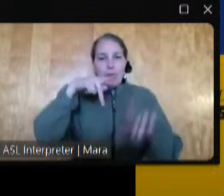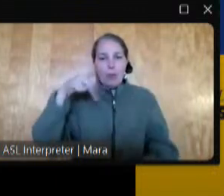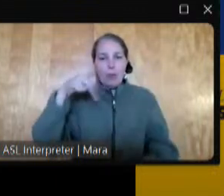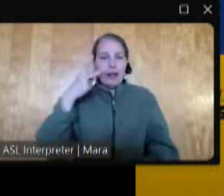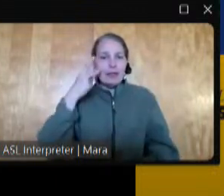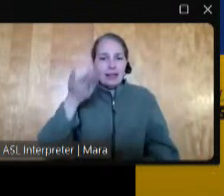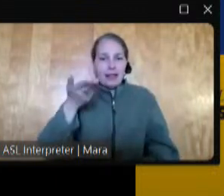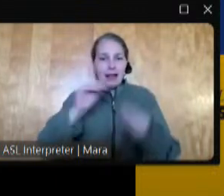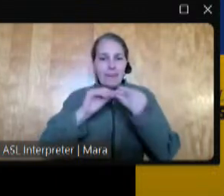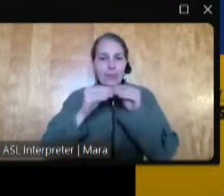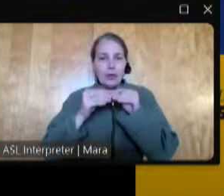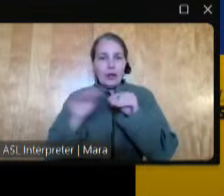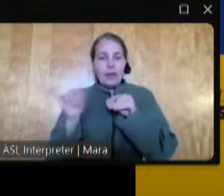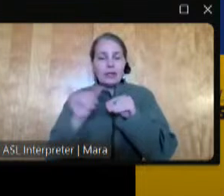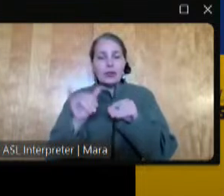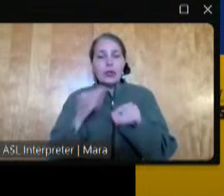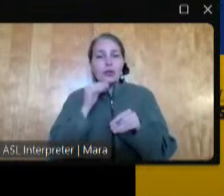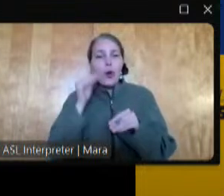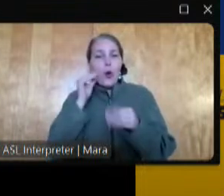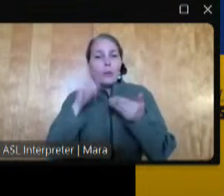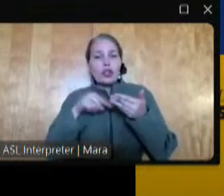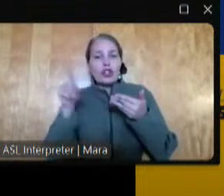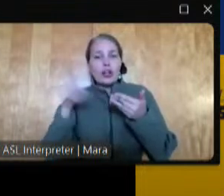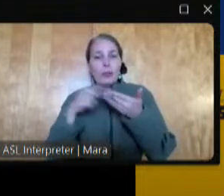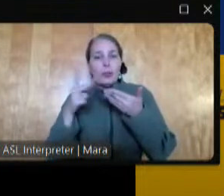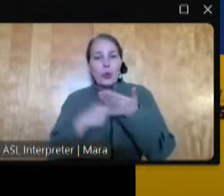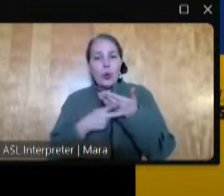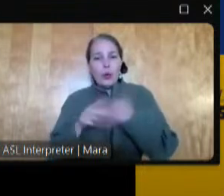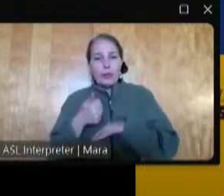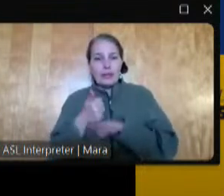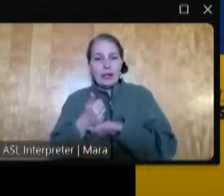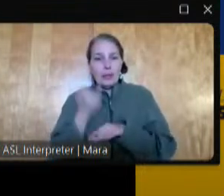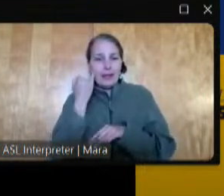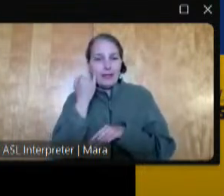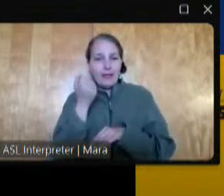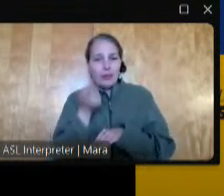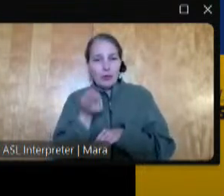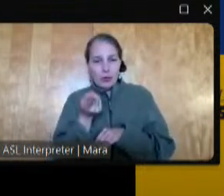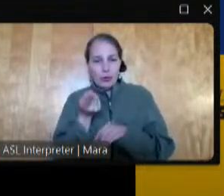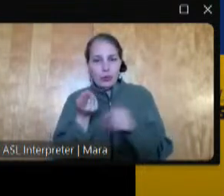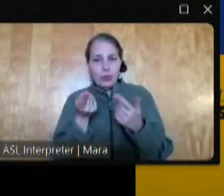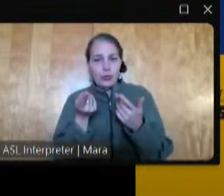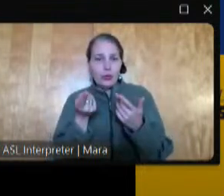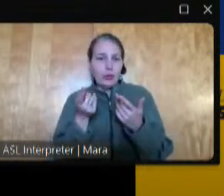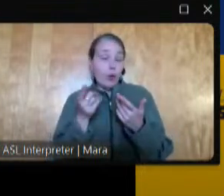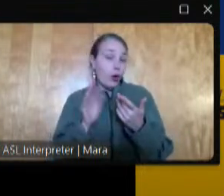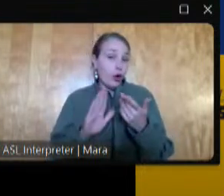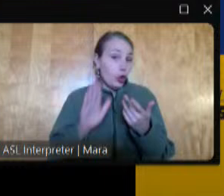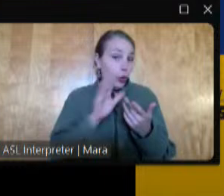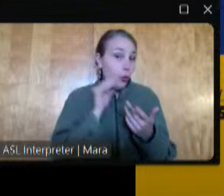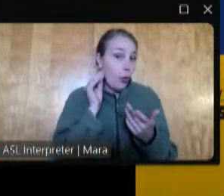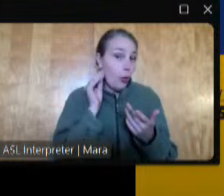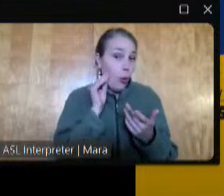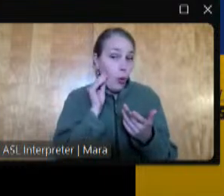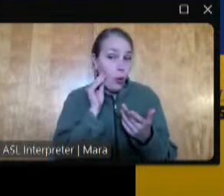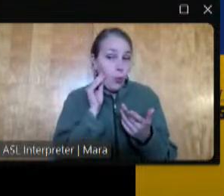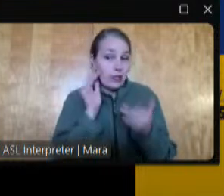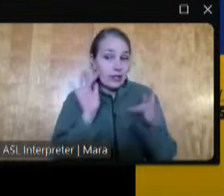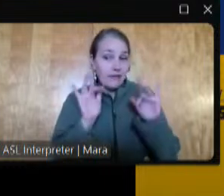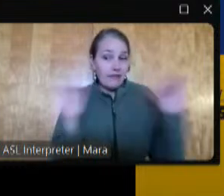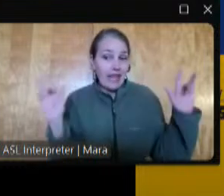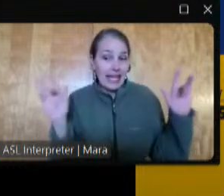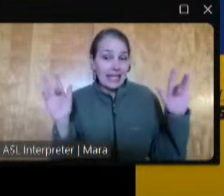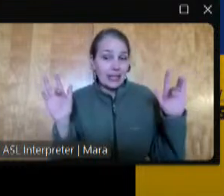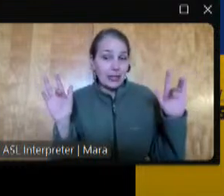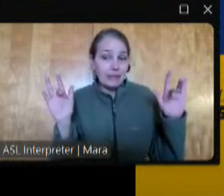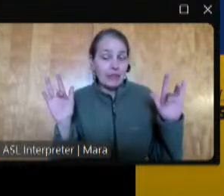But we also have our home check program. And please, if your home is vacant and